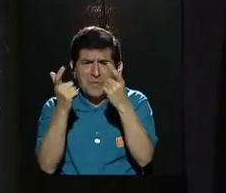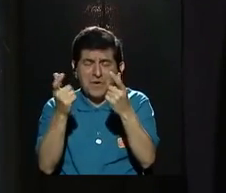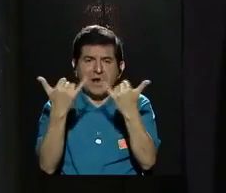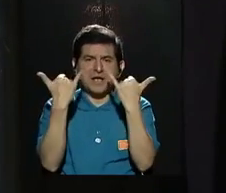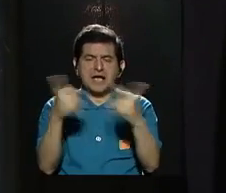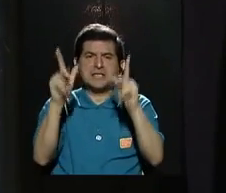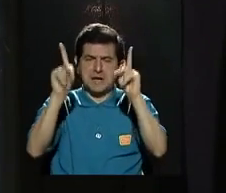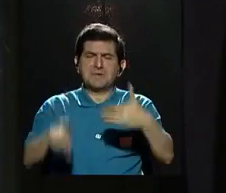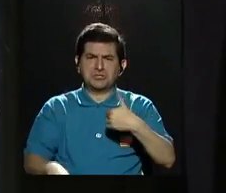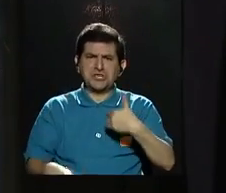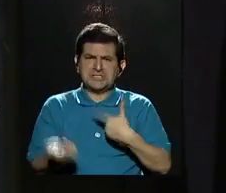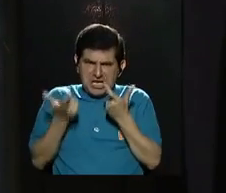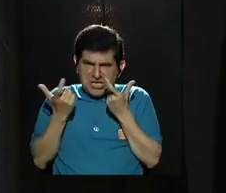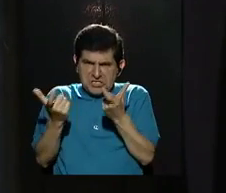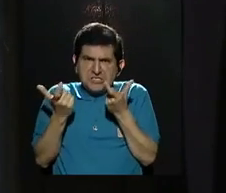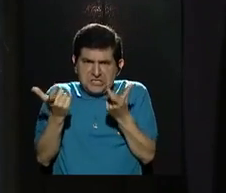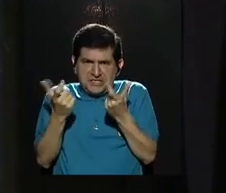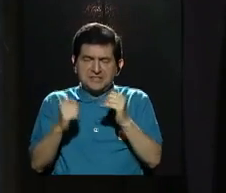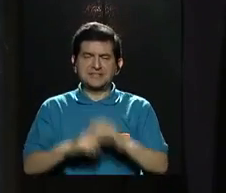We know that